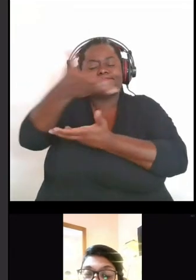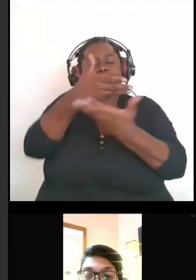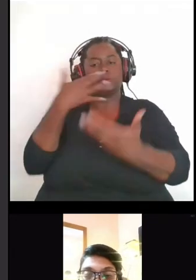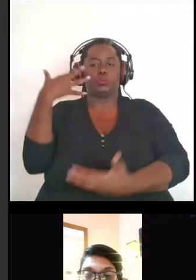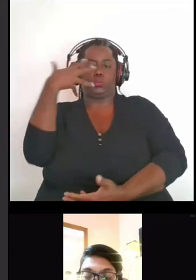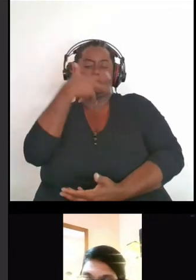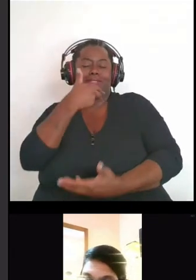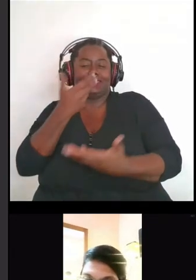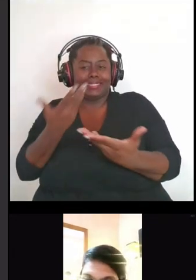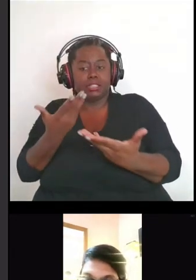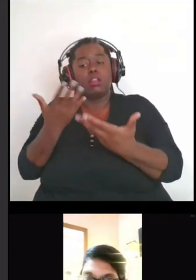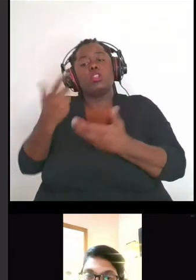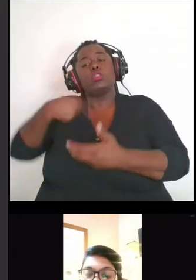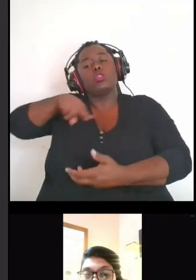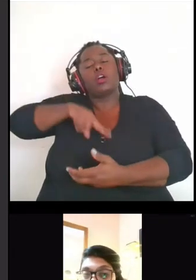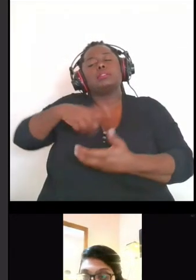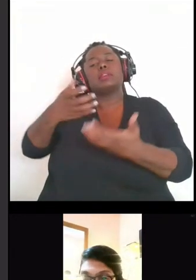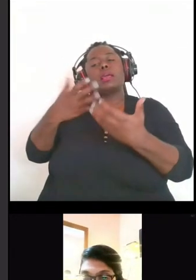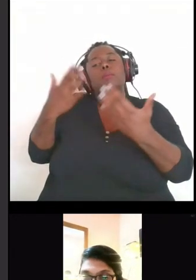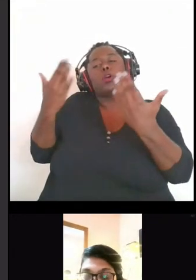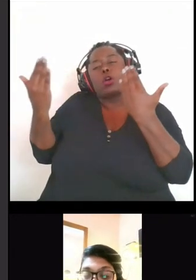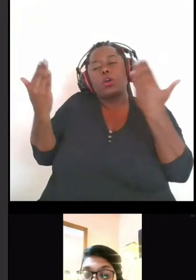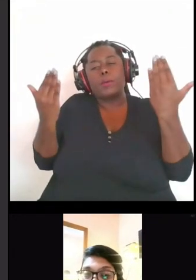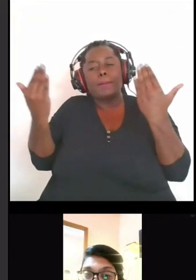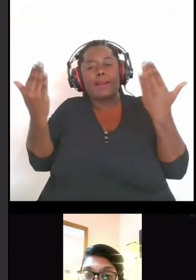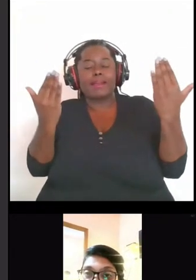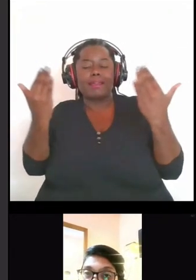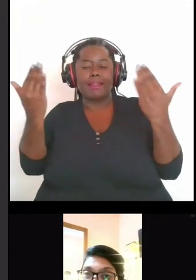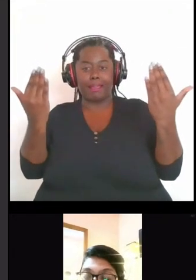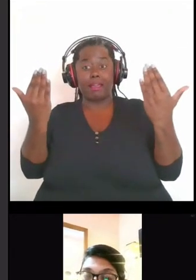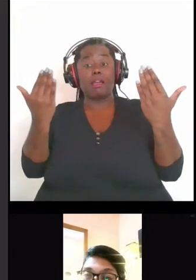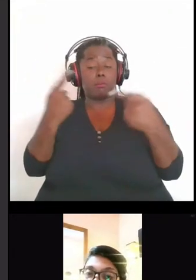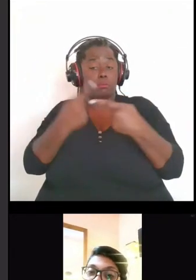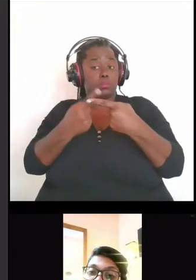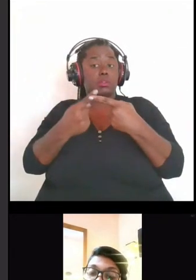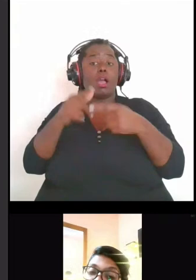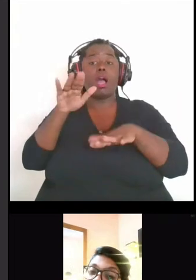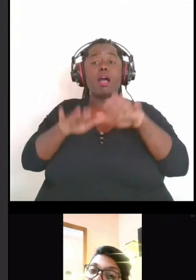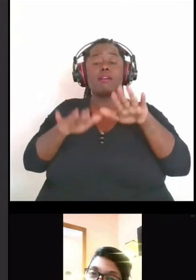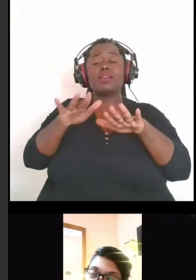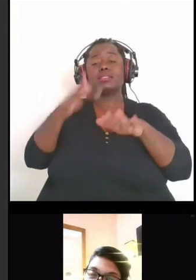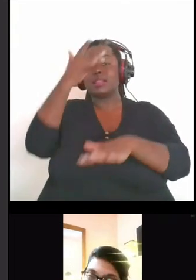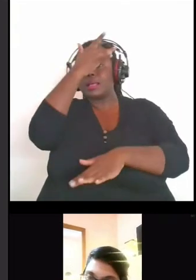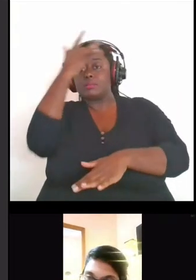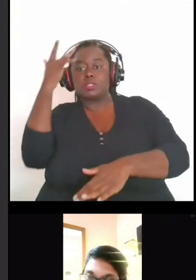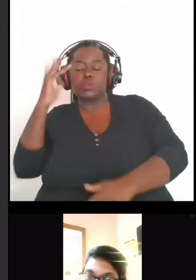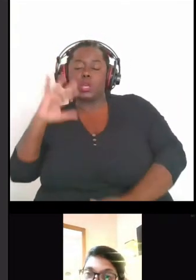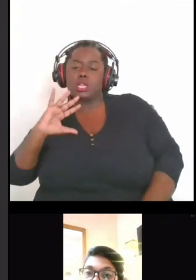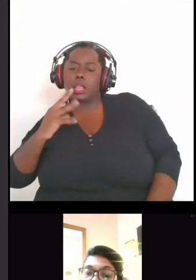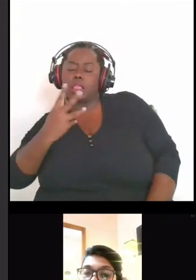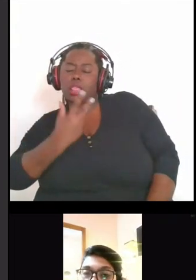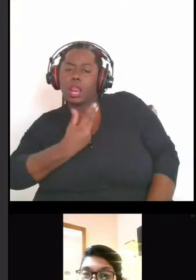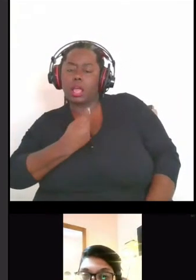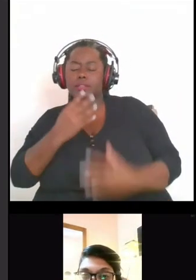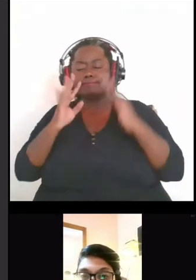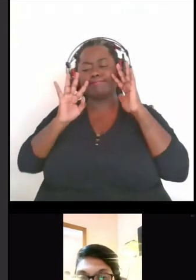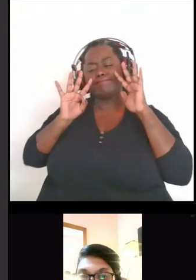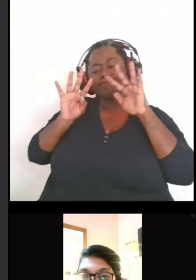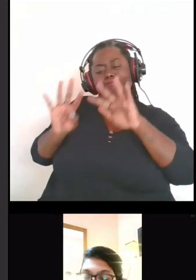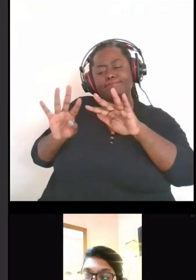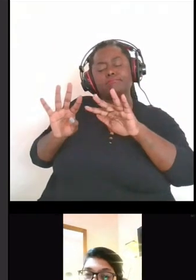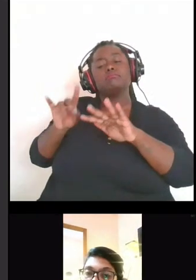as descendants of gods in our country and people often seek blessings from them